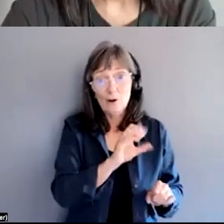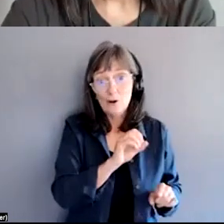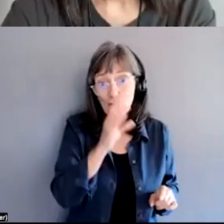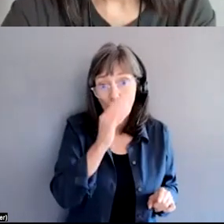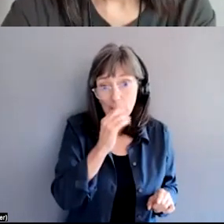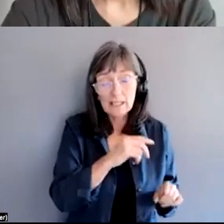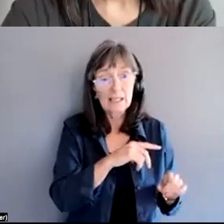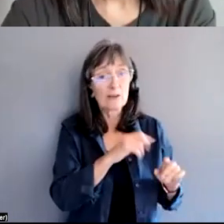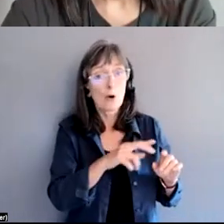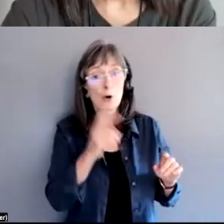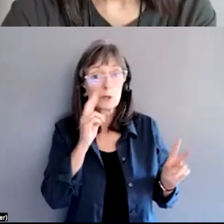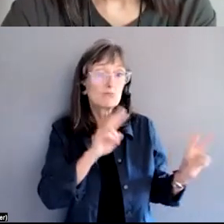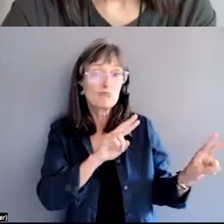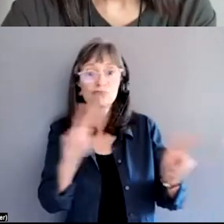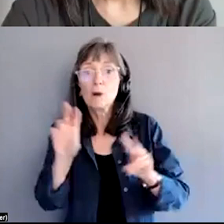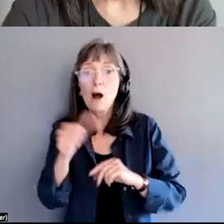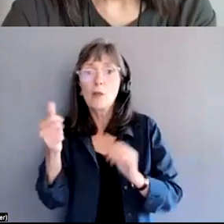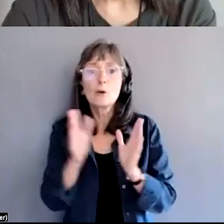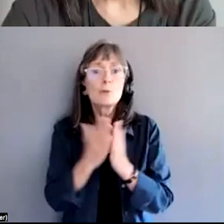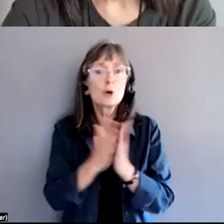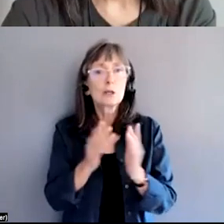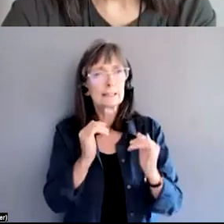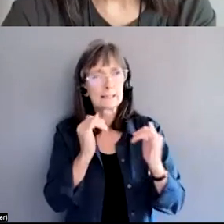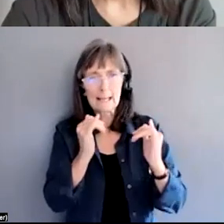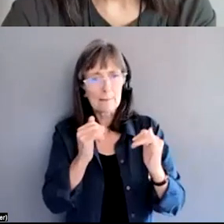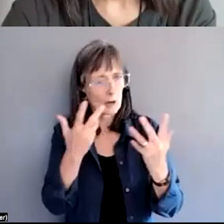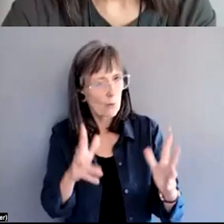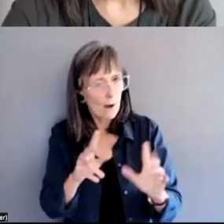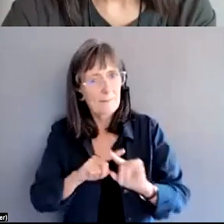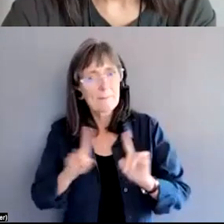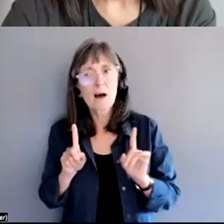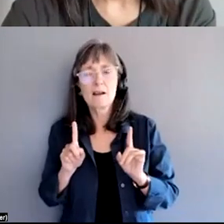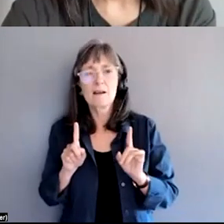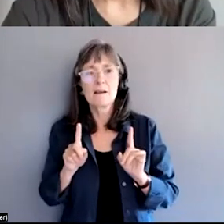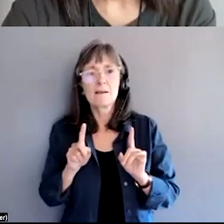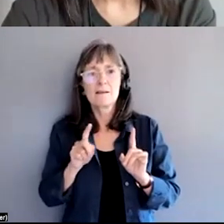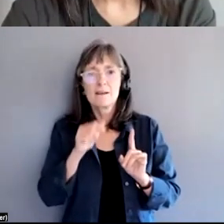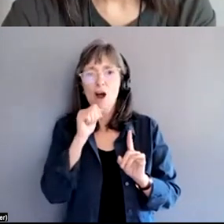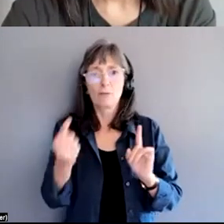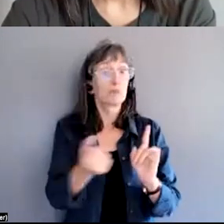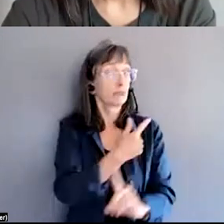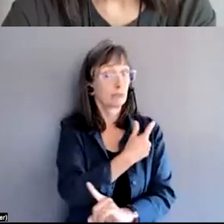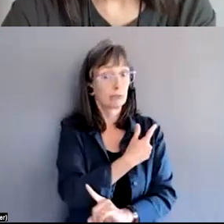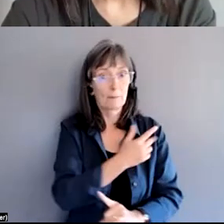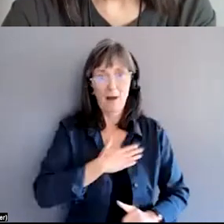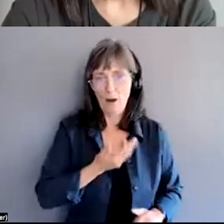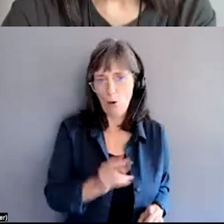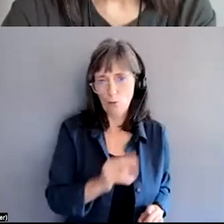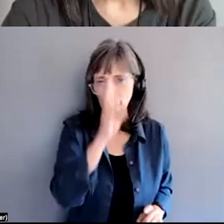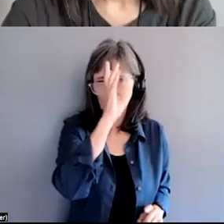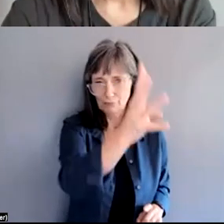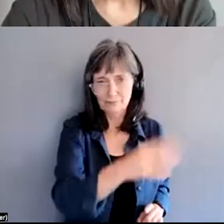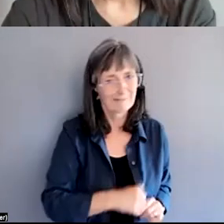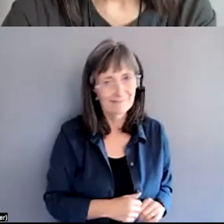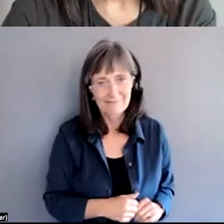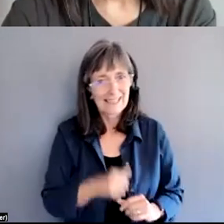market so that you're not doing what everybody else is doing, but you're also, you know, not ignoring it altogether either. Right. So you don't want to copy